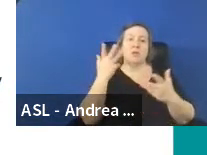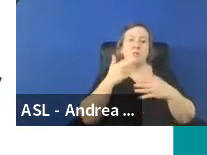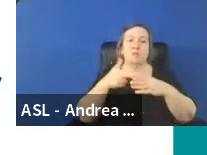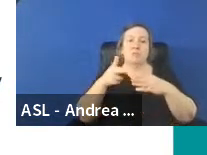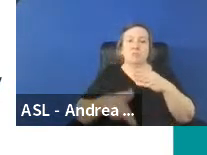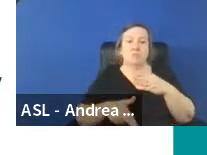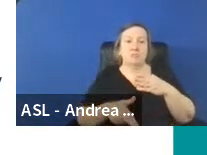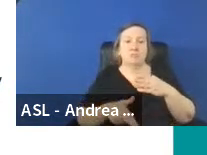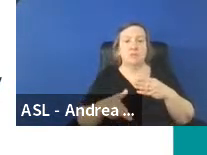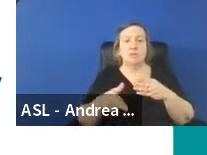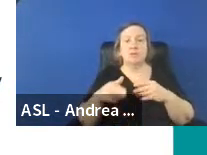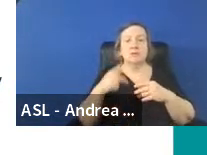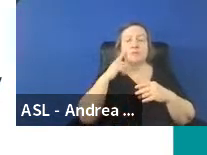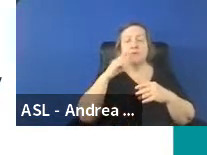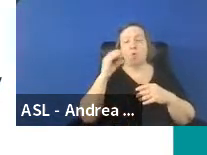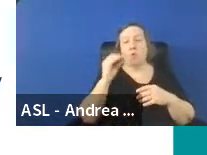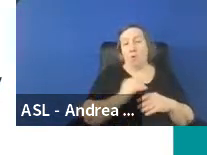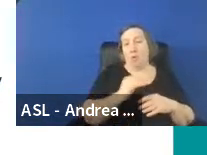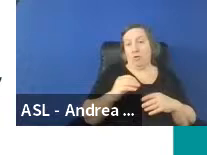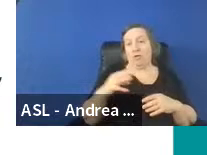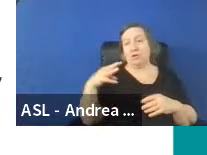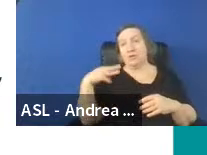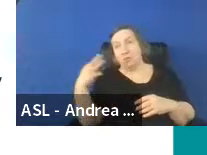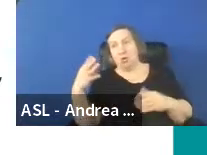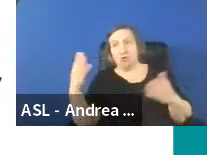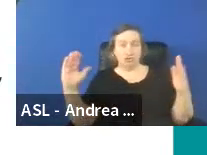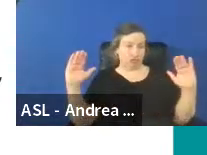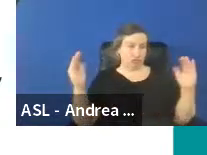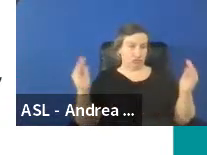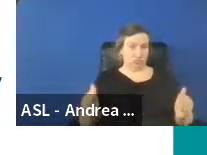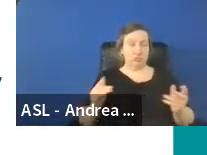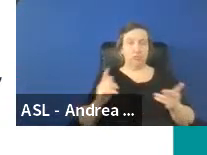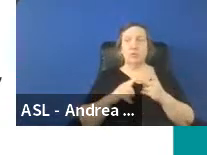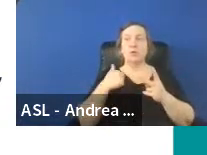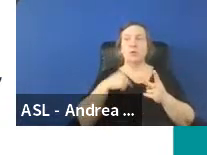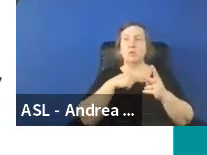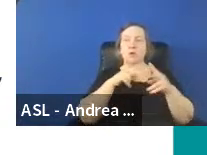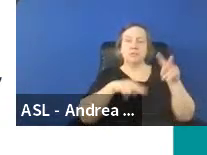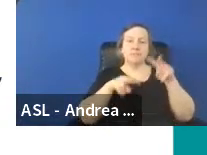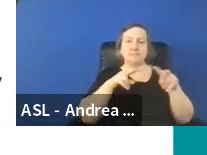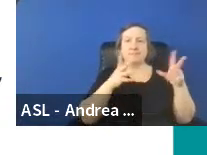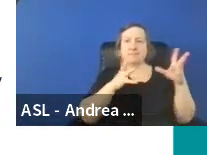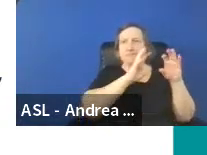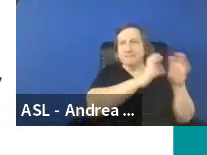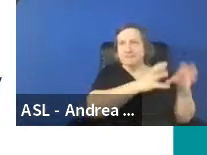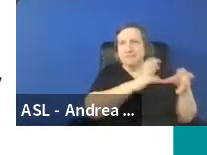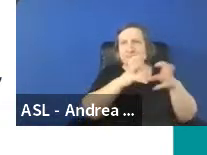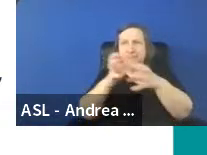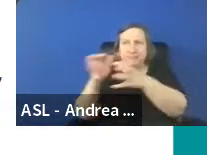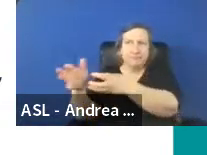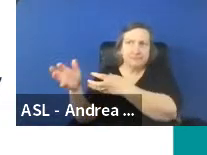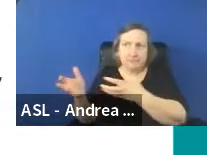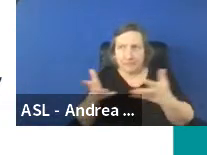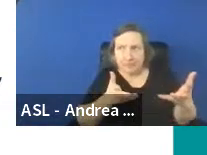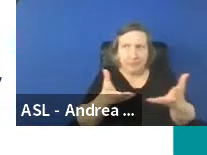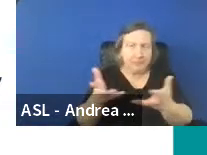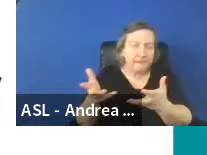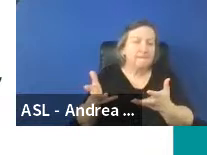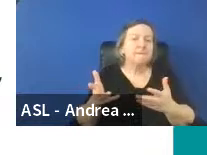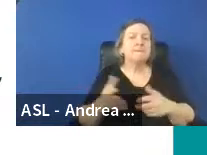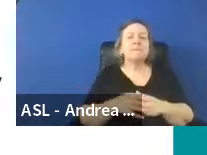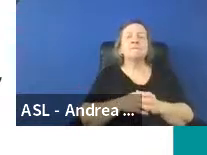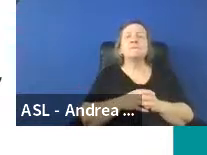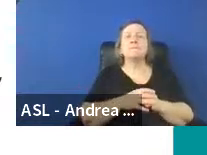across Oregon versus Washington. We broke down some of the demographic information that we collected, and were able to look